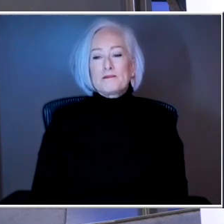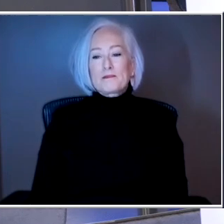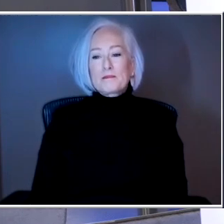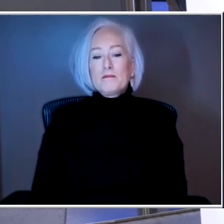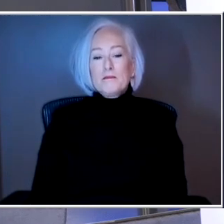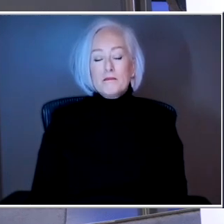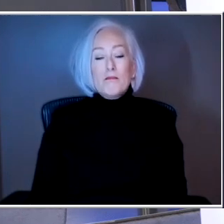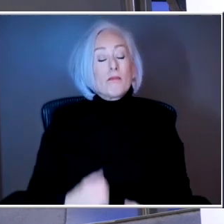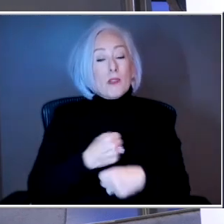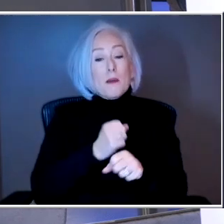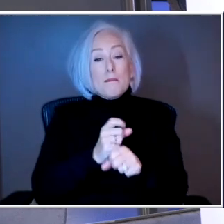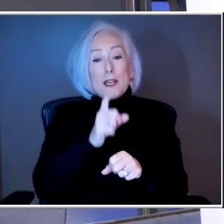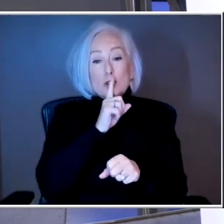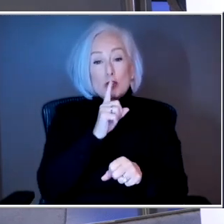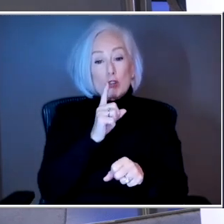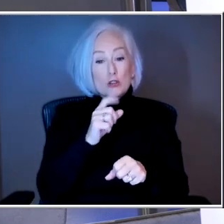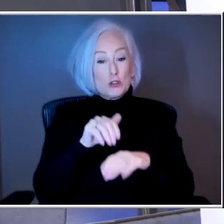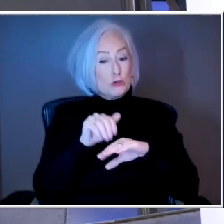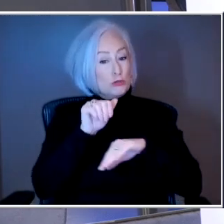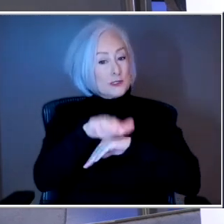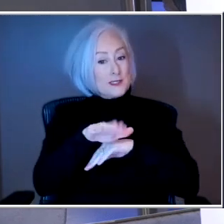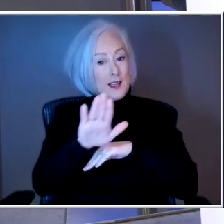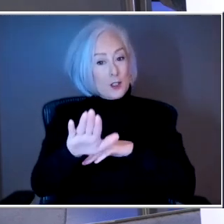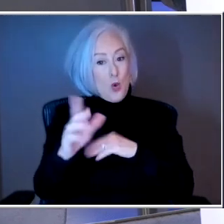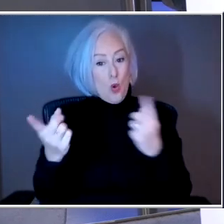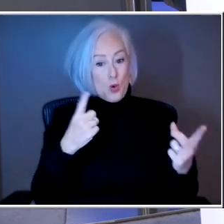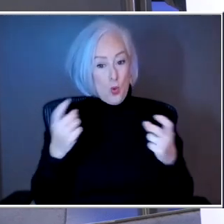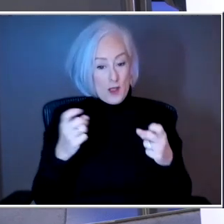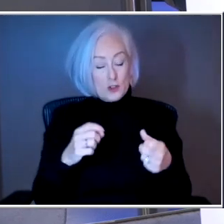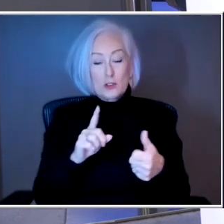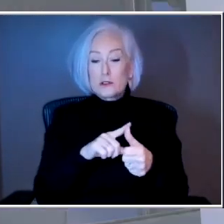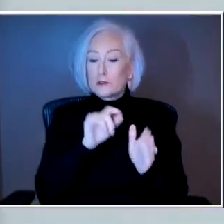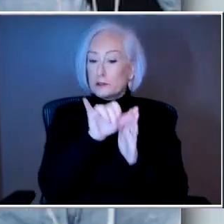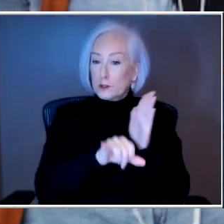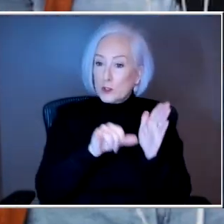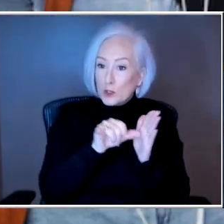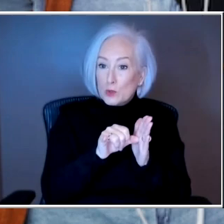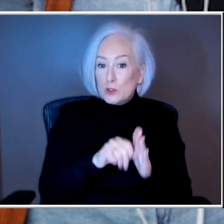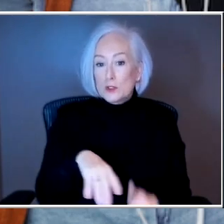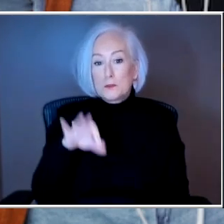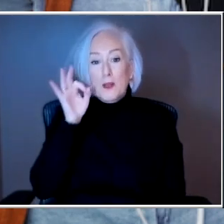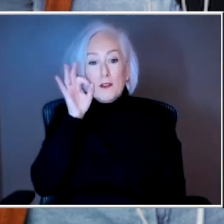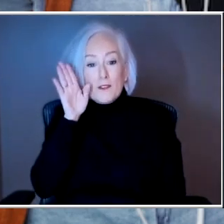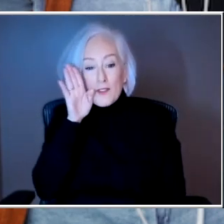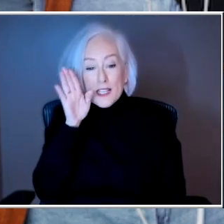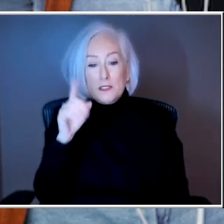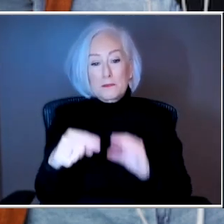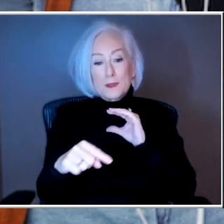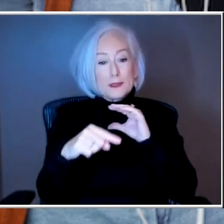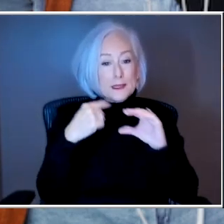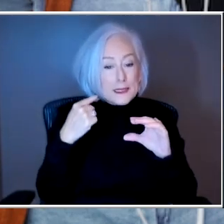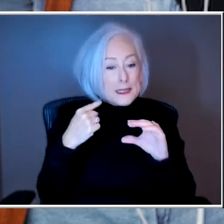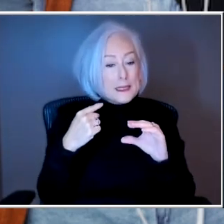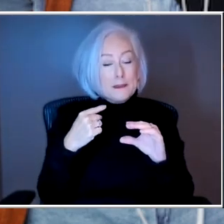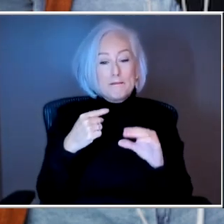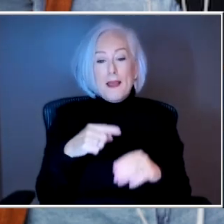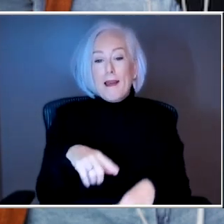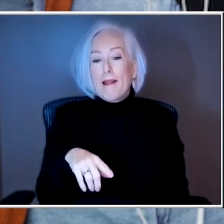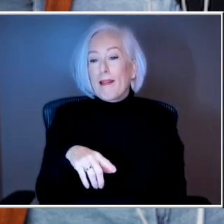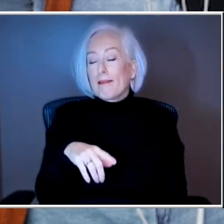ask your questions. You can go use the chat on YouTube or Facebook. You can tweet us or email the Medical News Network. Info right there on your